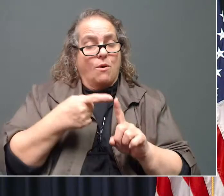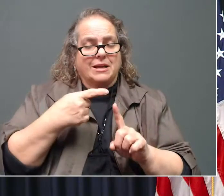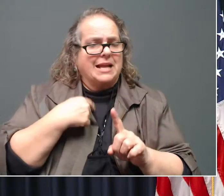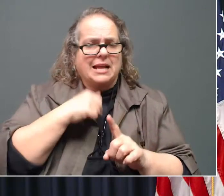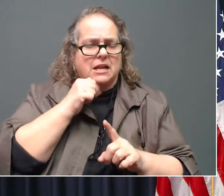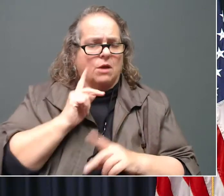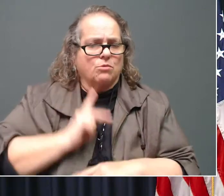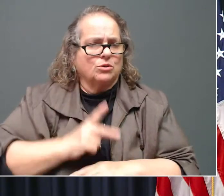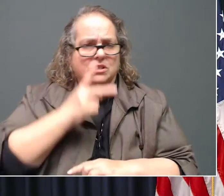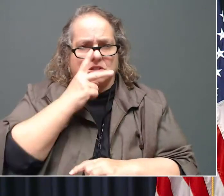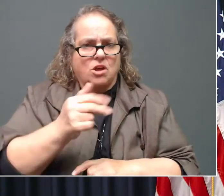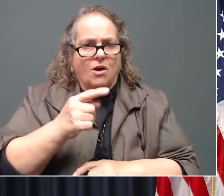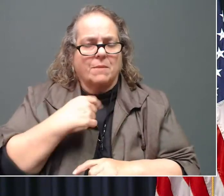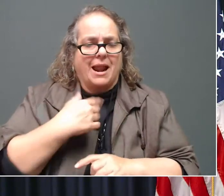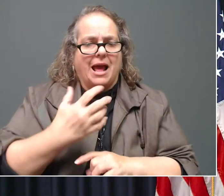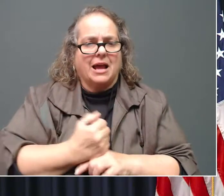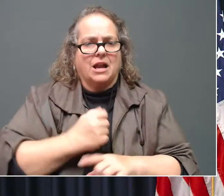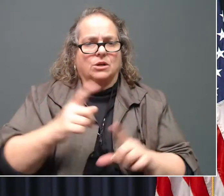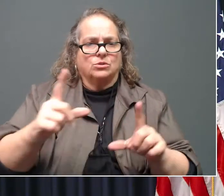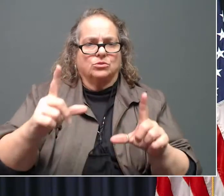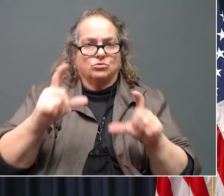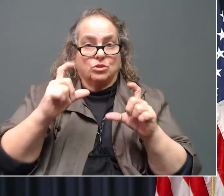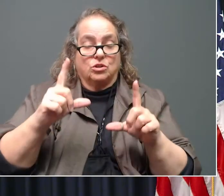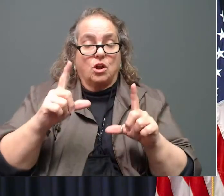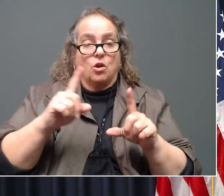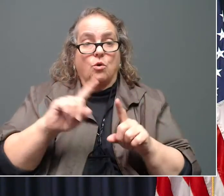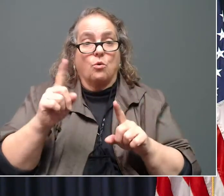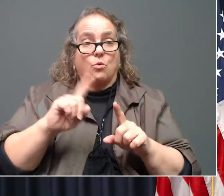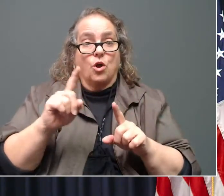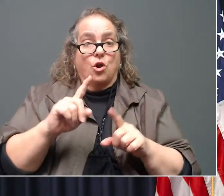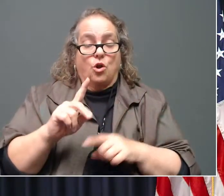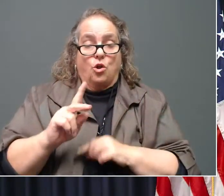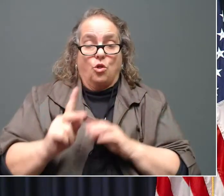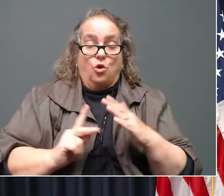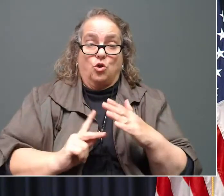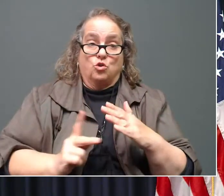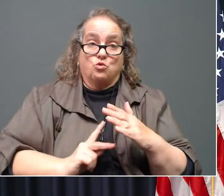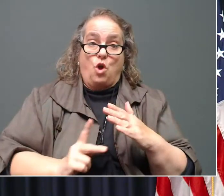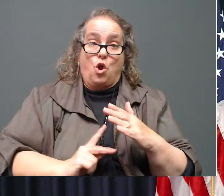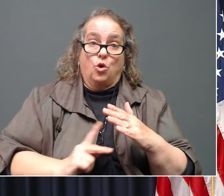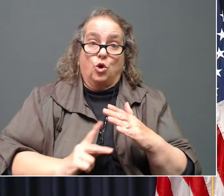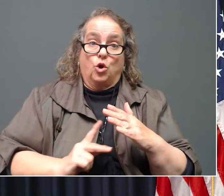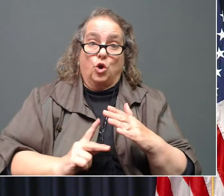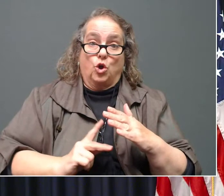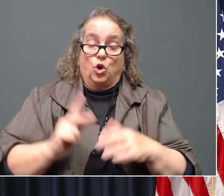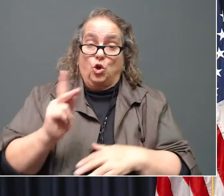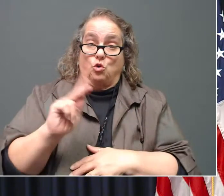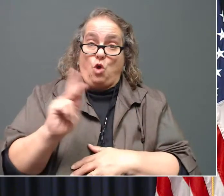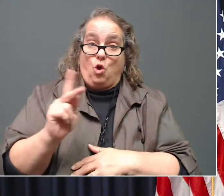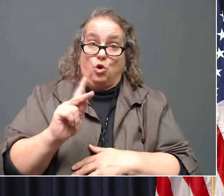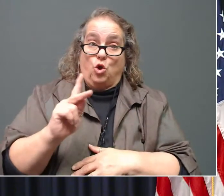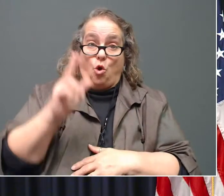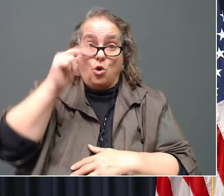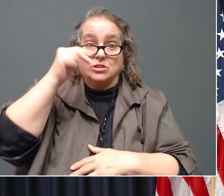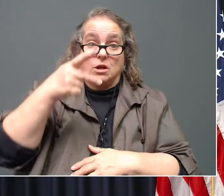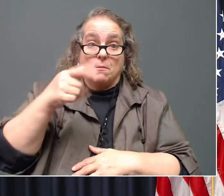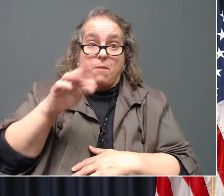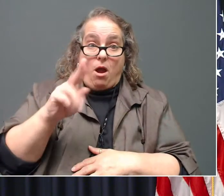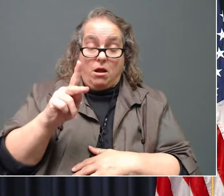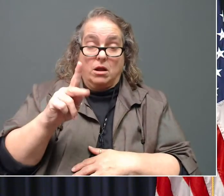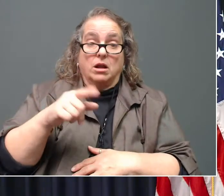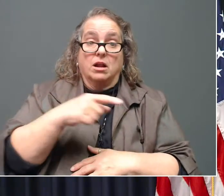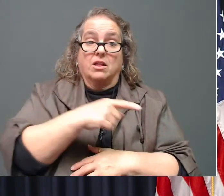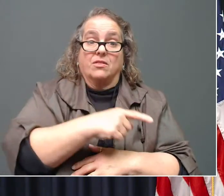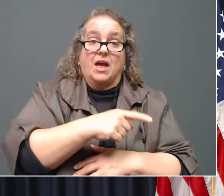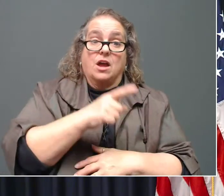from a listener where the Kroger horse park, well, the Kroger site said they were vaccinating phase 1A, B, and C.